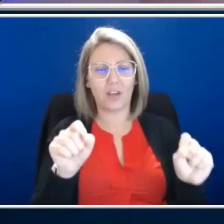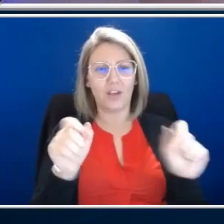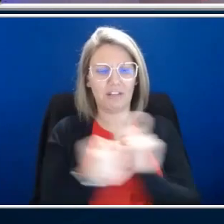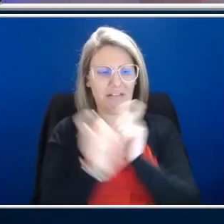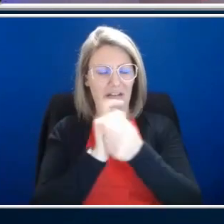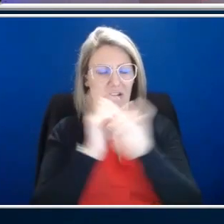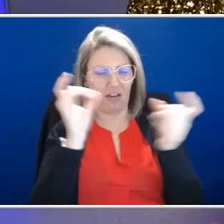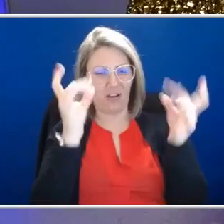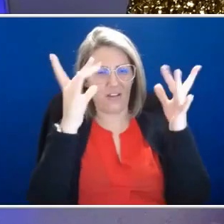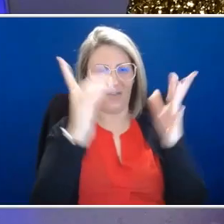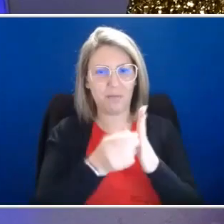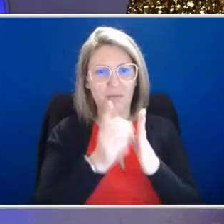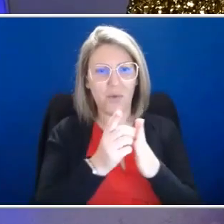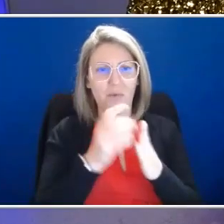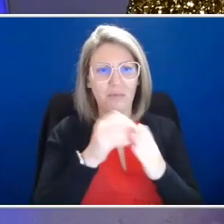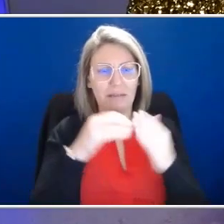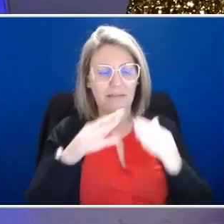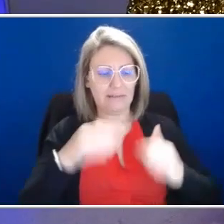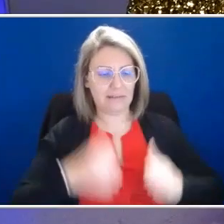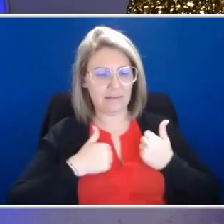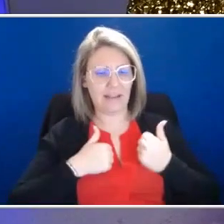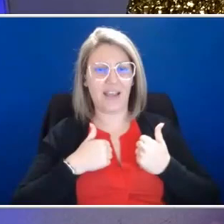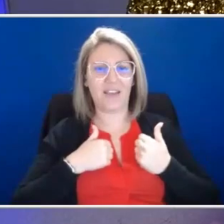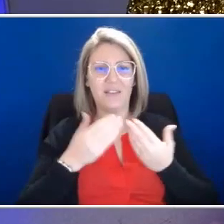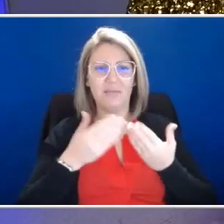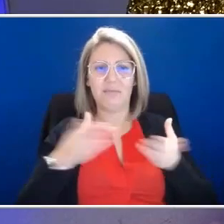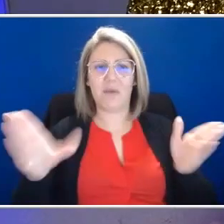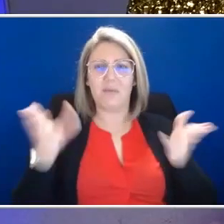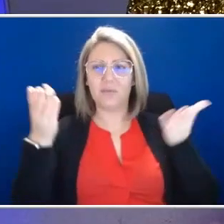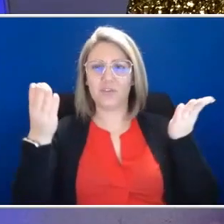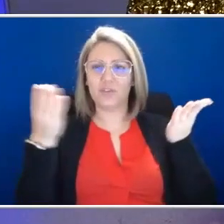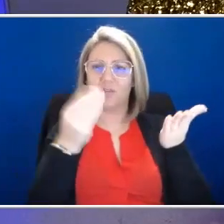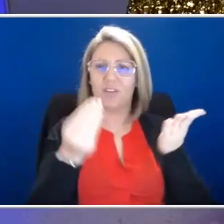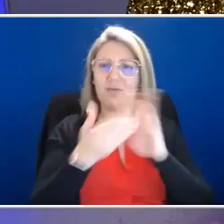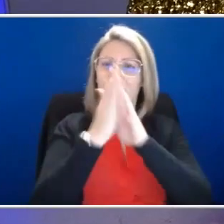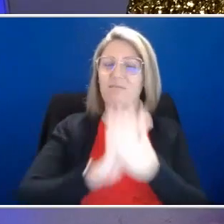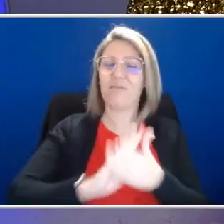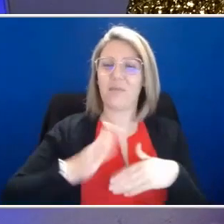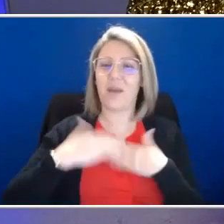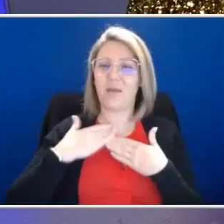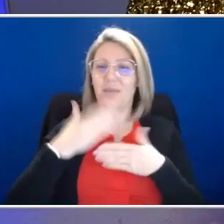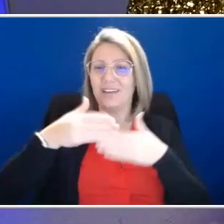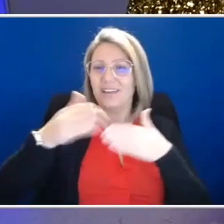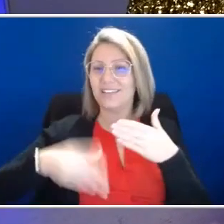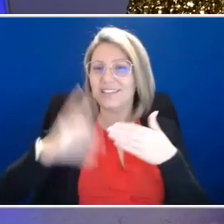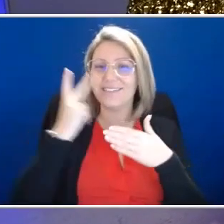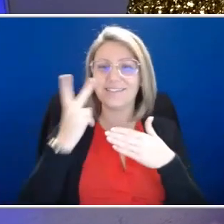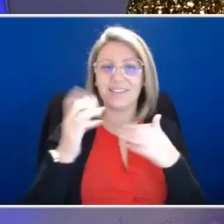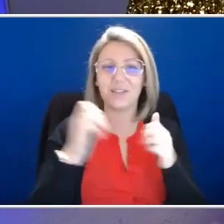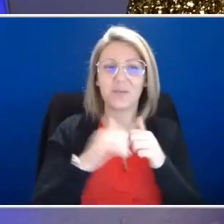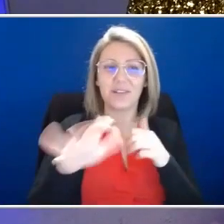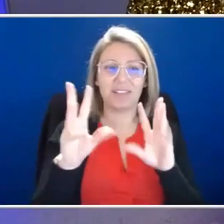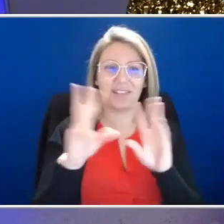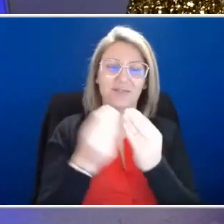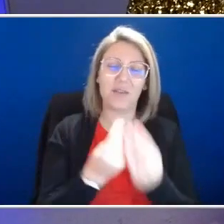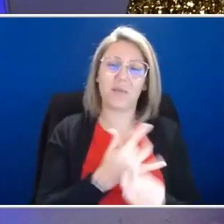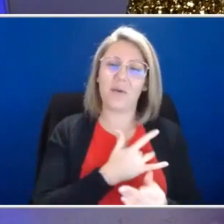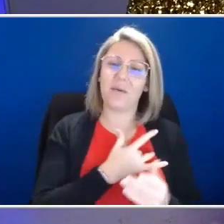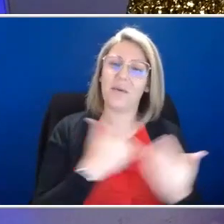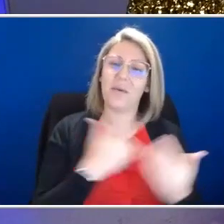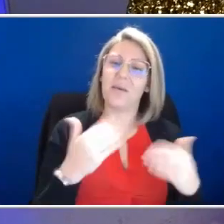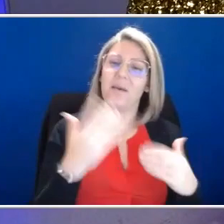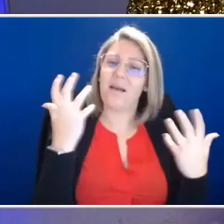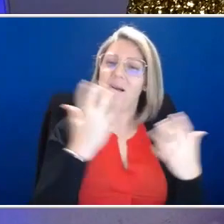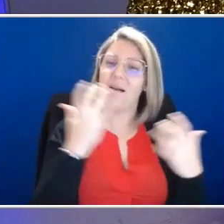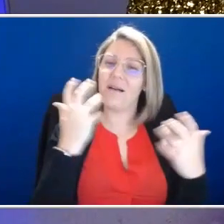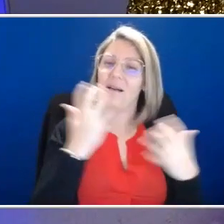life, doing his job as a public servant, into a happier ending. Seeing him with his family is so heartwarming. I think Marcia speaks for all of